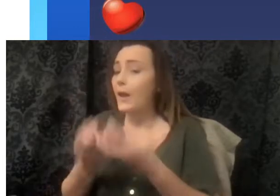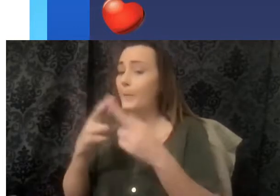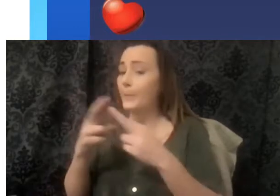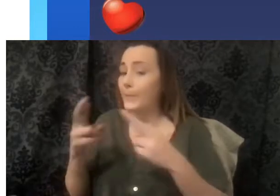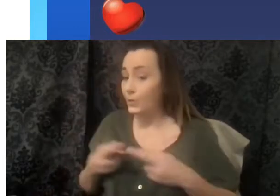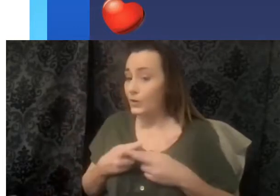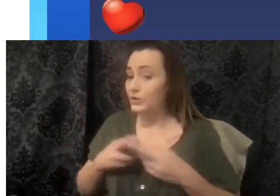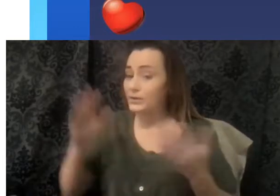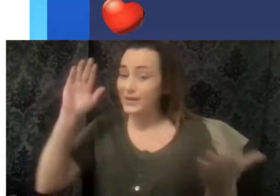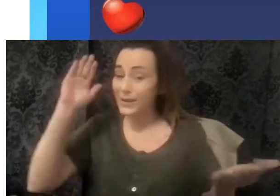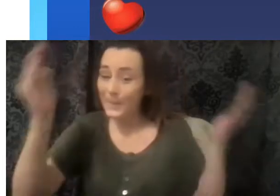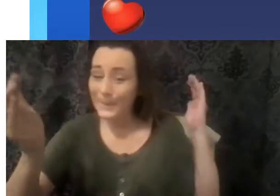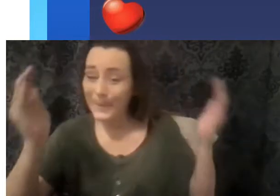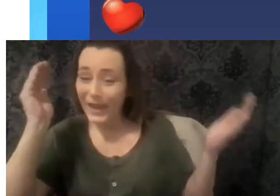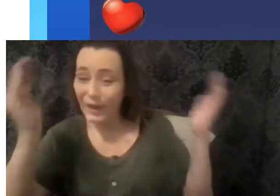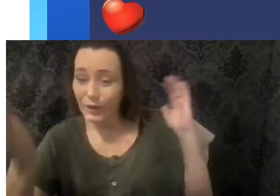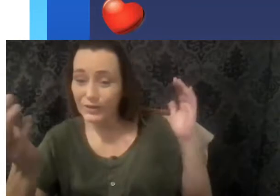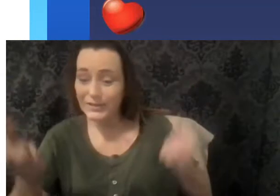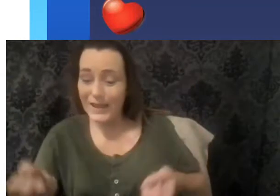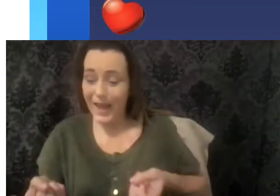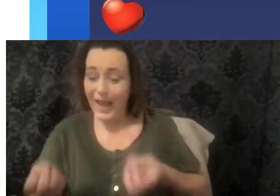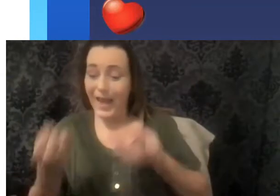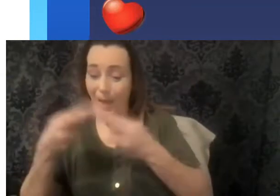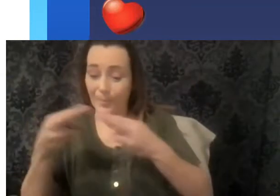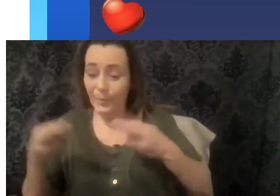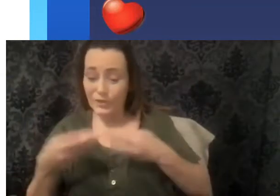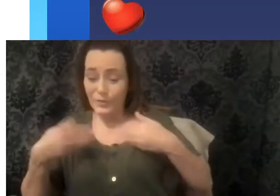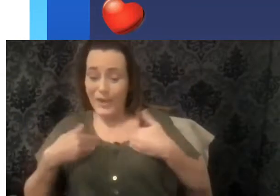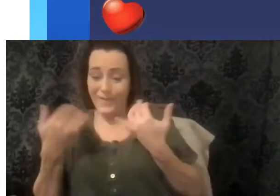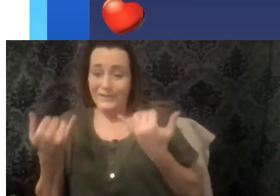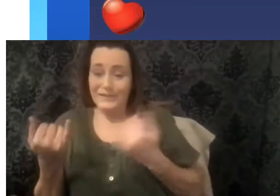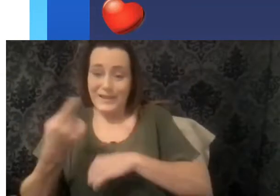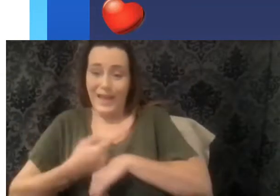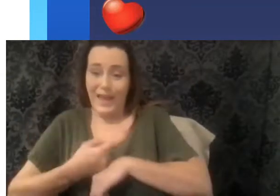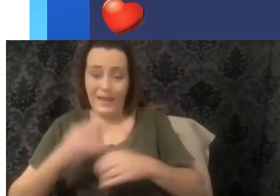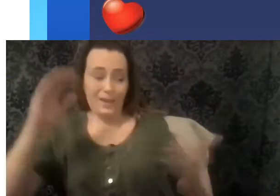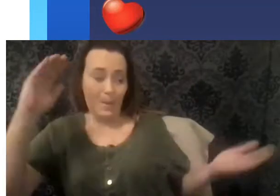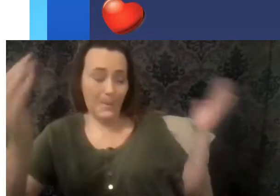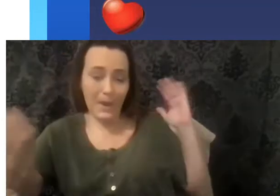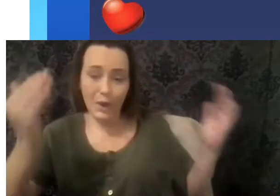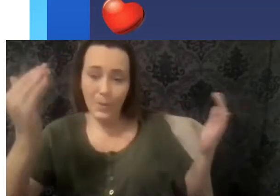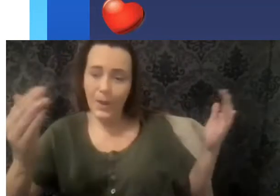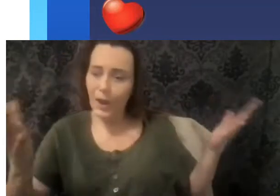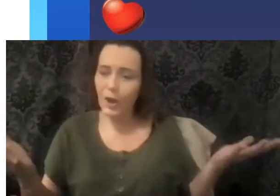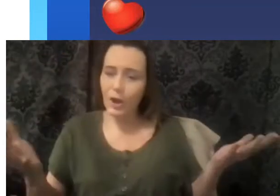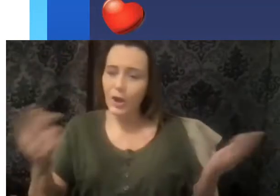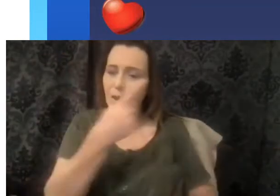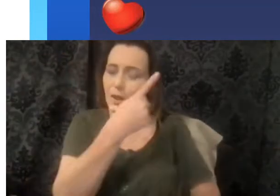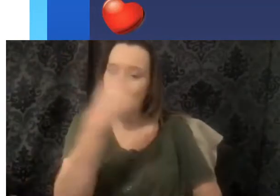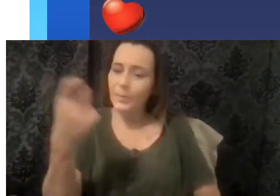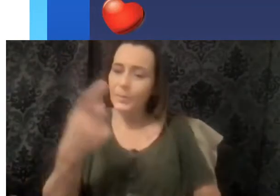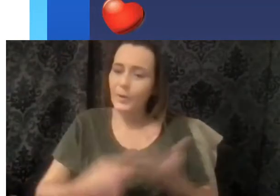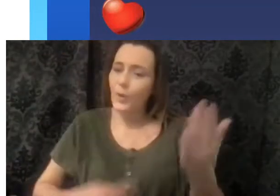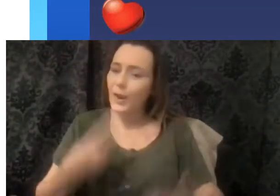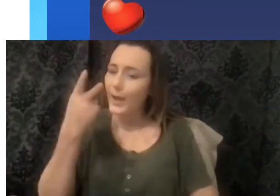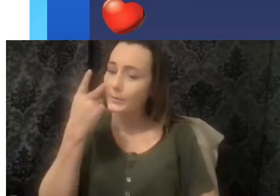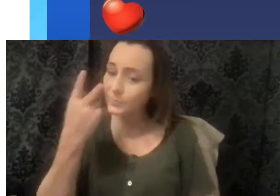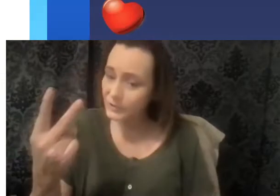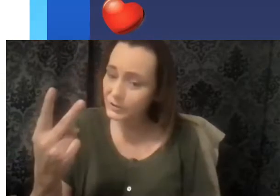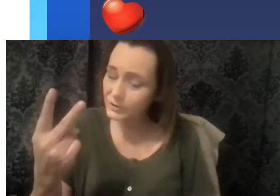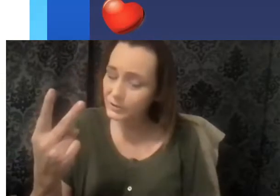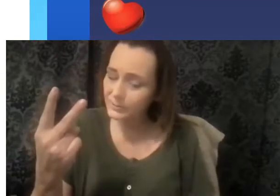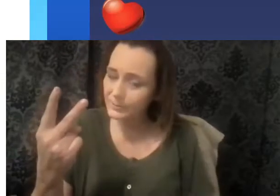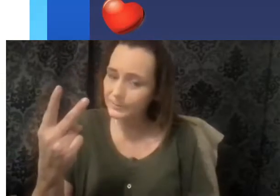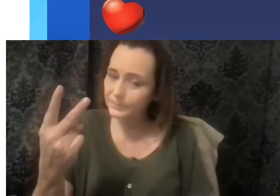Compared to how many regions we have today? Because what I'm seeing is a thread of that, and